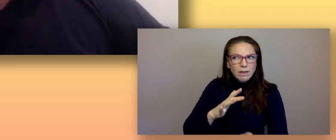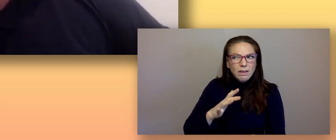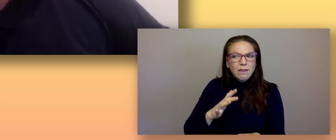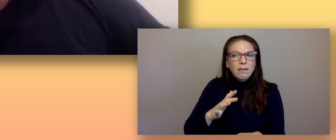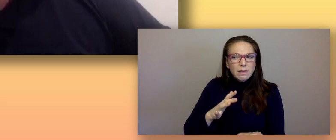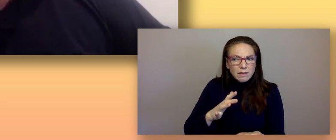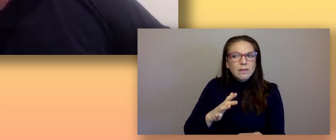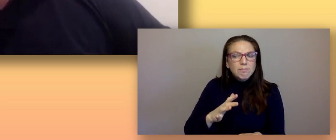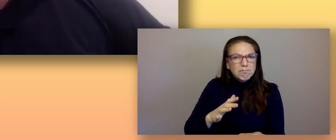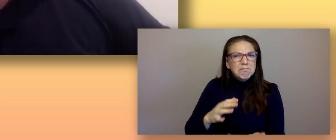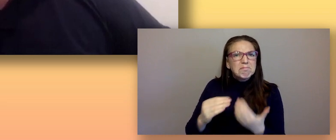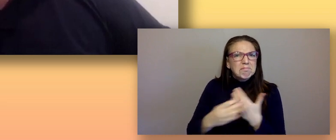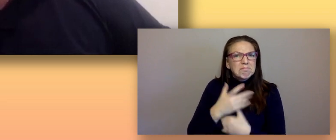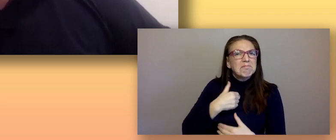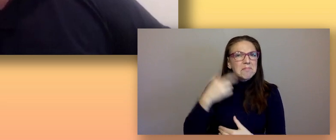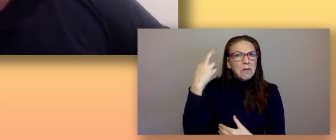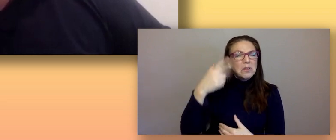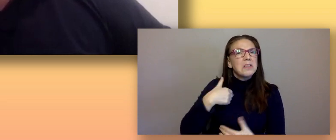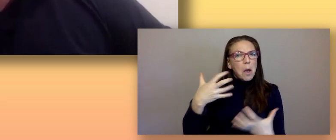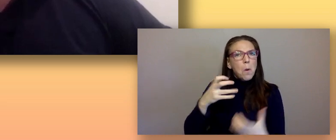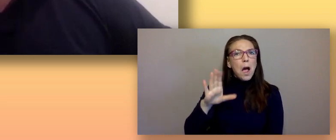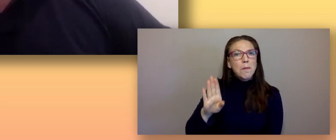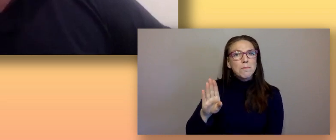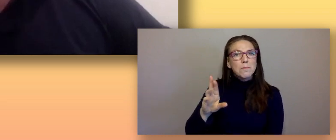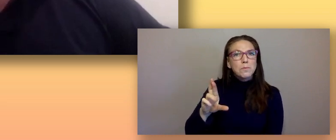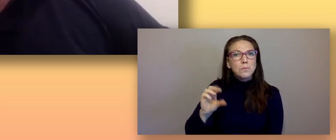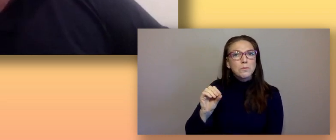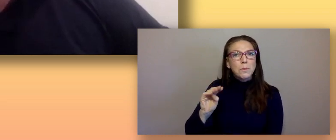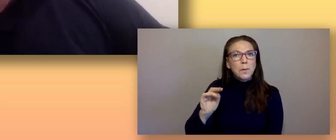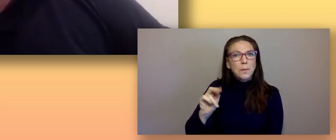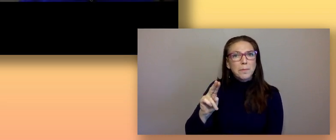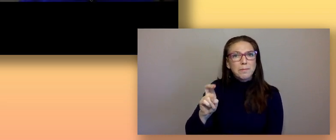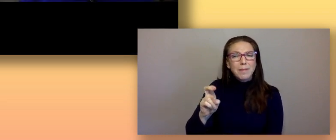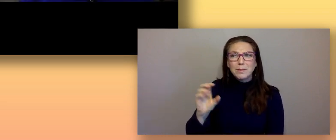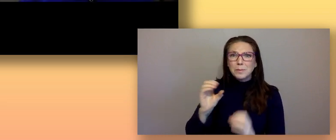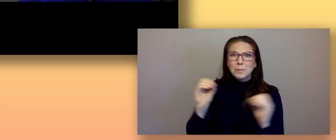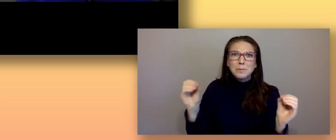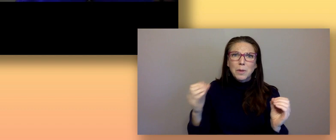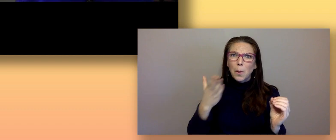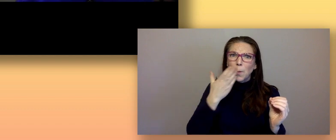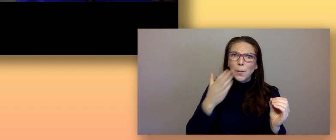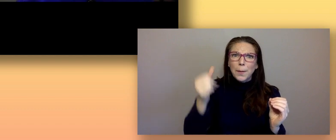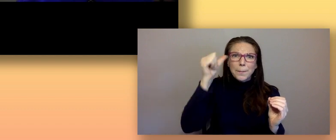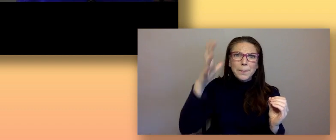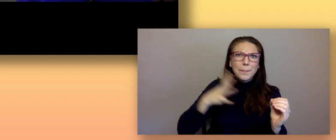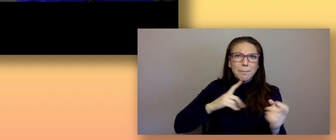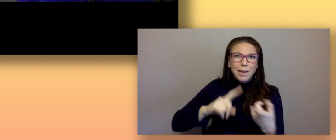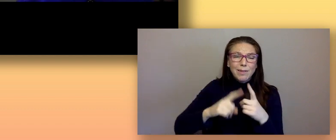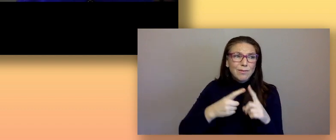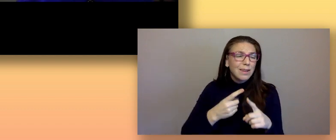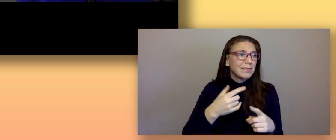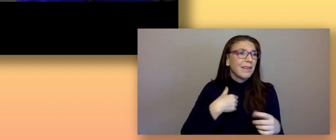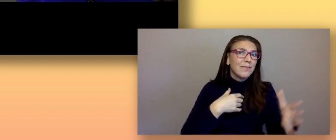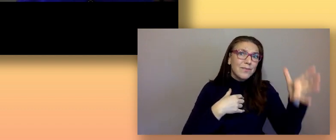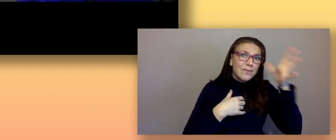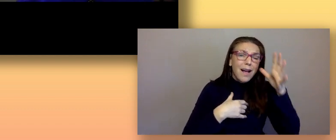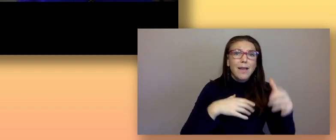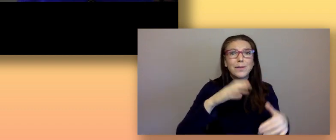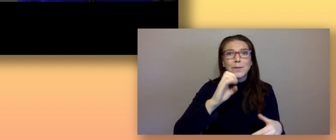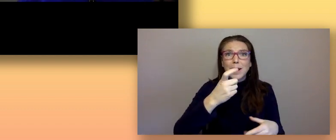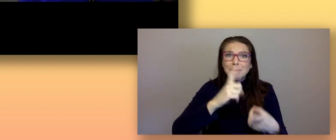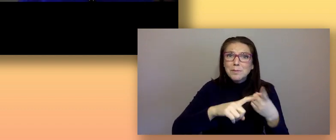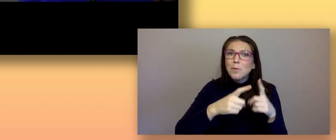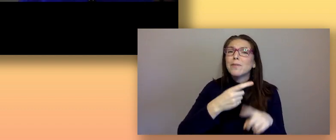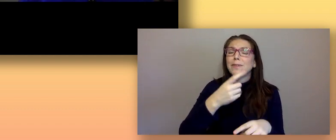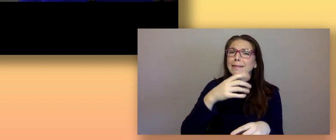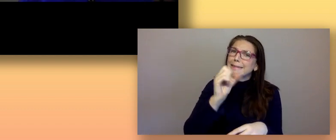a bromance myself. I've never had a male I'm close to, except for my father and ex-boyfriends. Yes, I